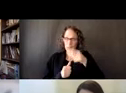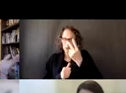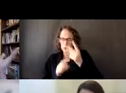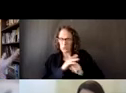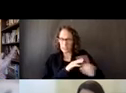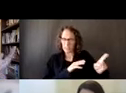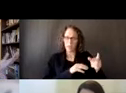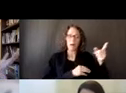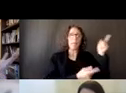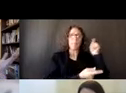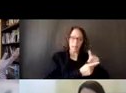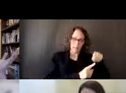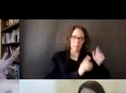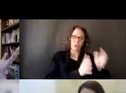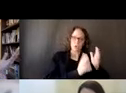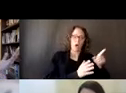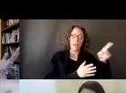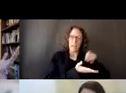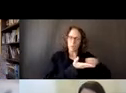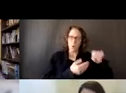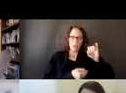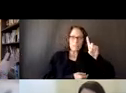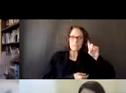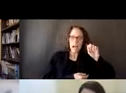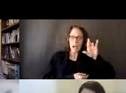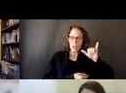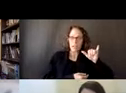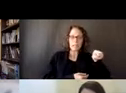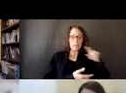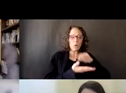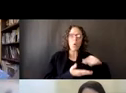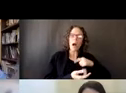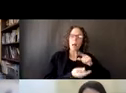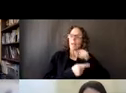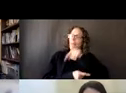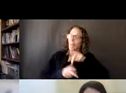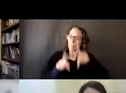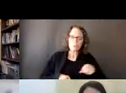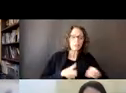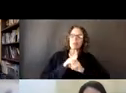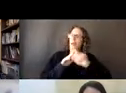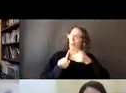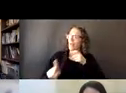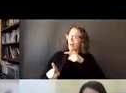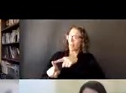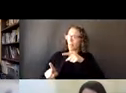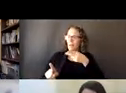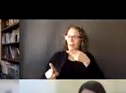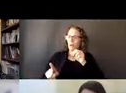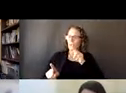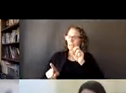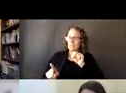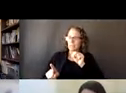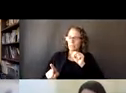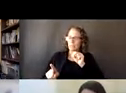it in his diary. And he basically says, I met so-and-so who ran away from Sam Houston. And this is what he